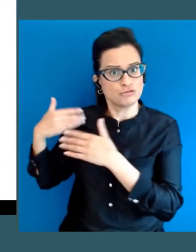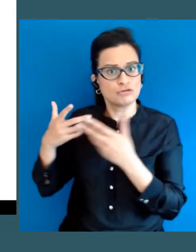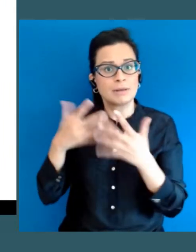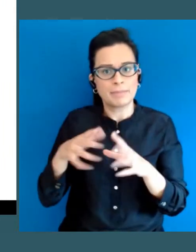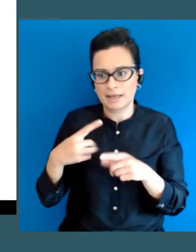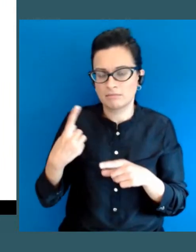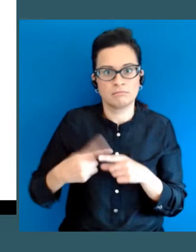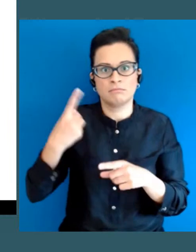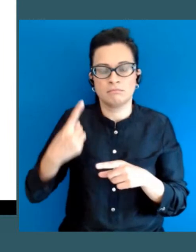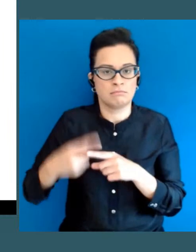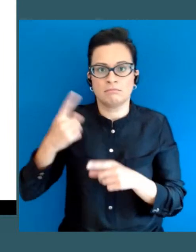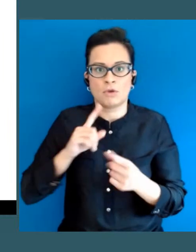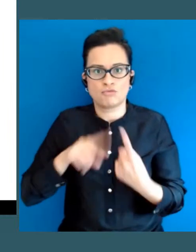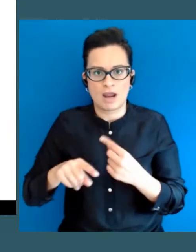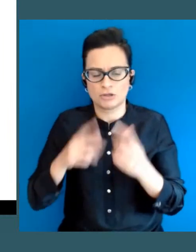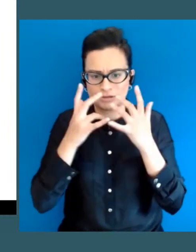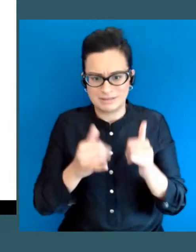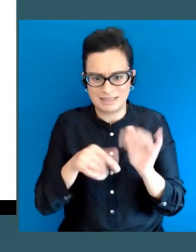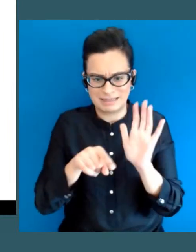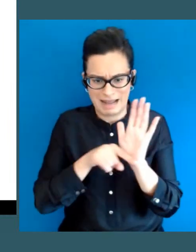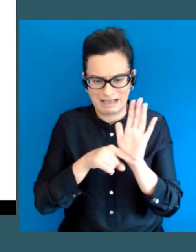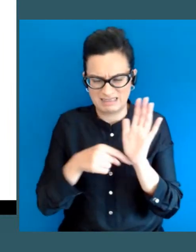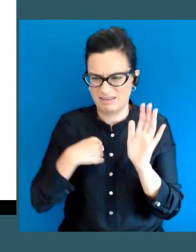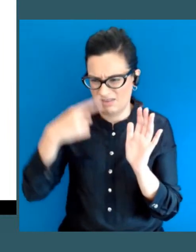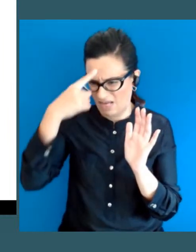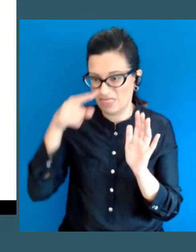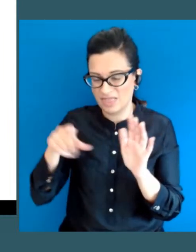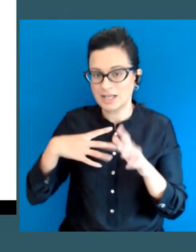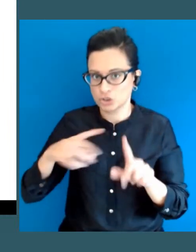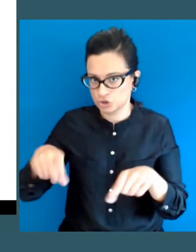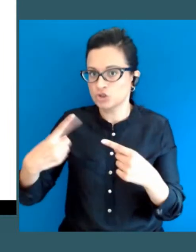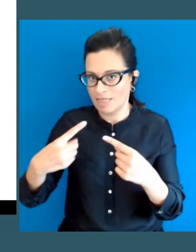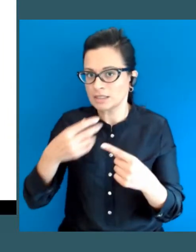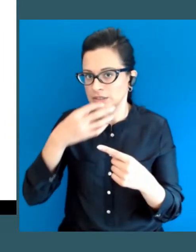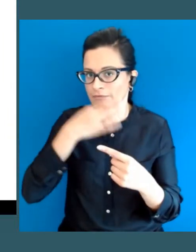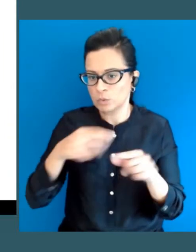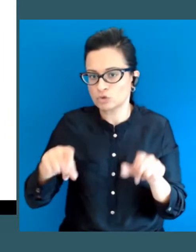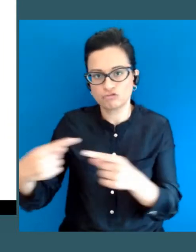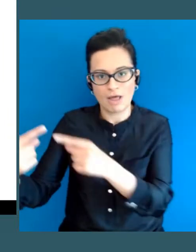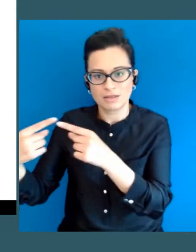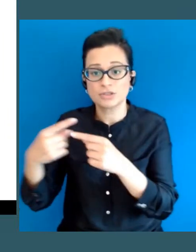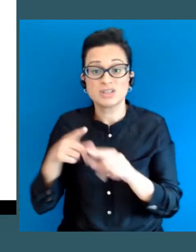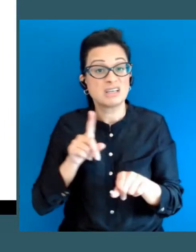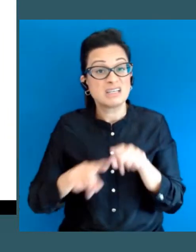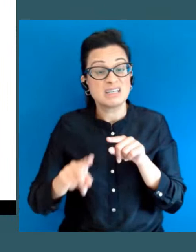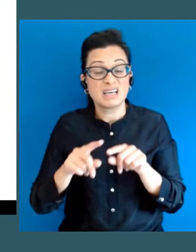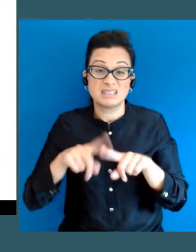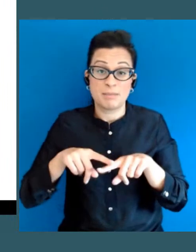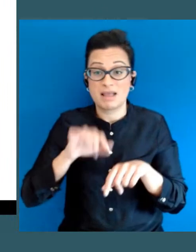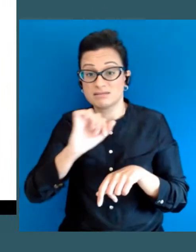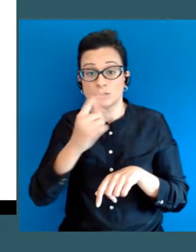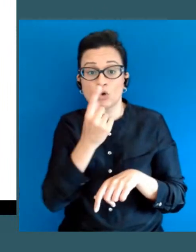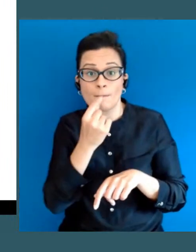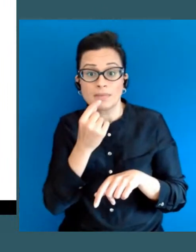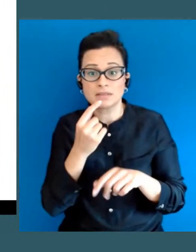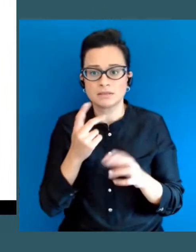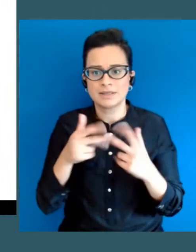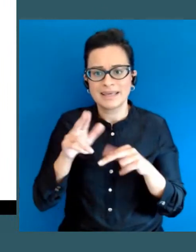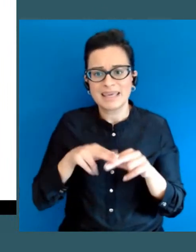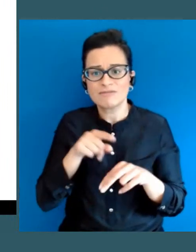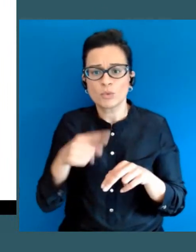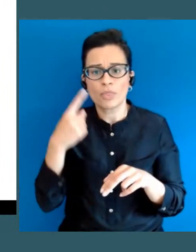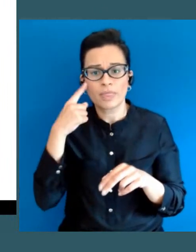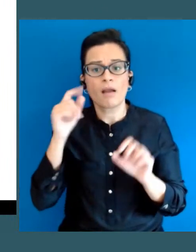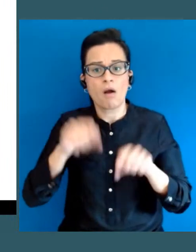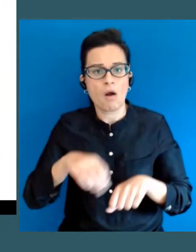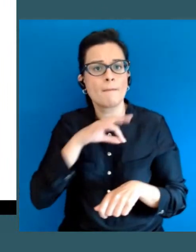is negative, I'd probably think they need to have a challenge. Depends on your competency, as I said, and also if they think you'd benefit from an MDT approach, but that depends on